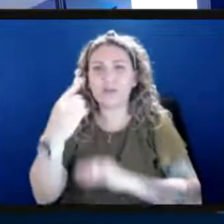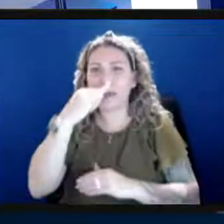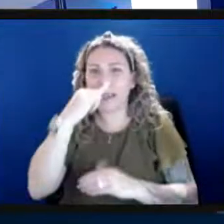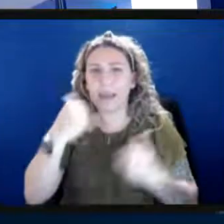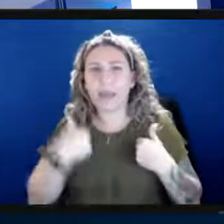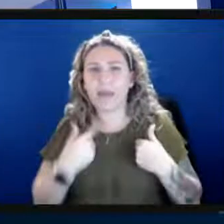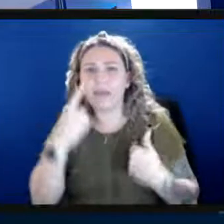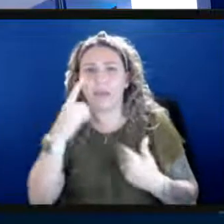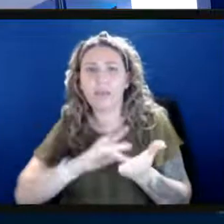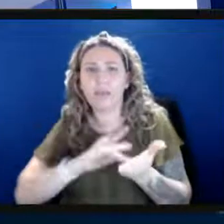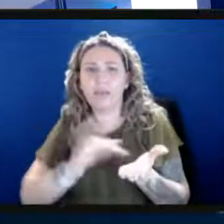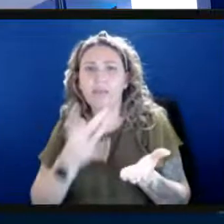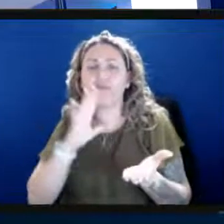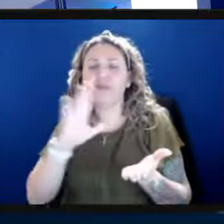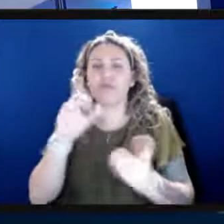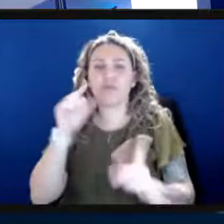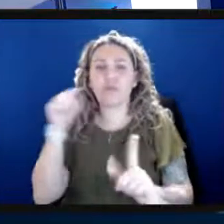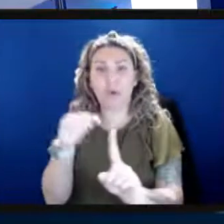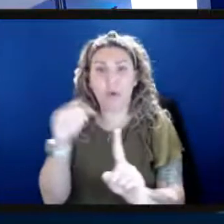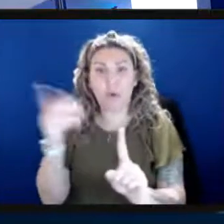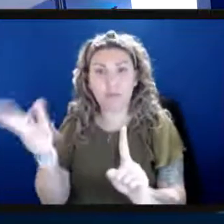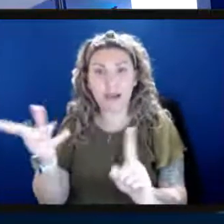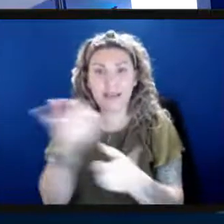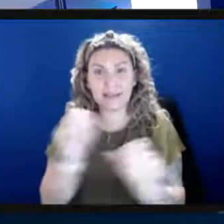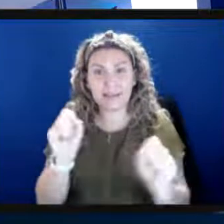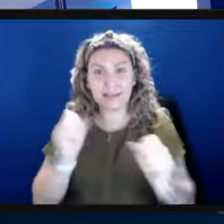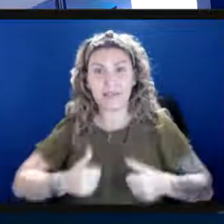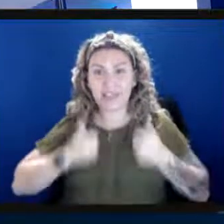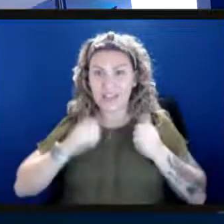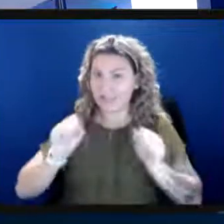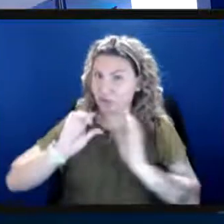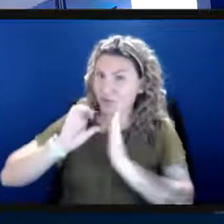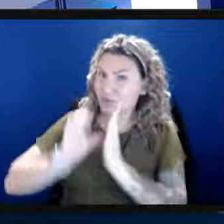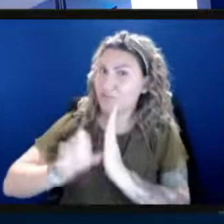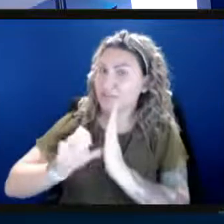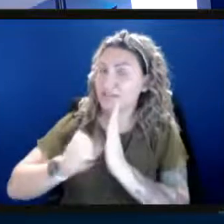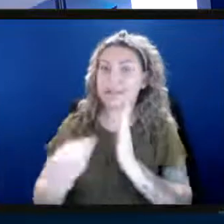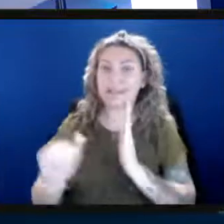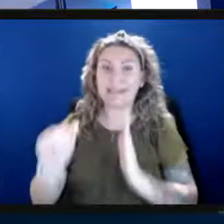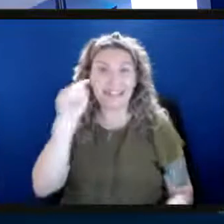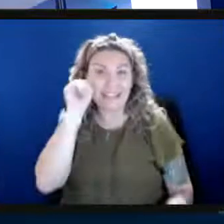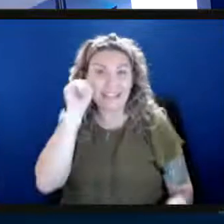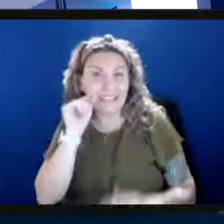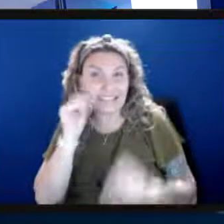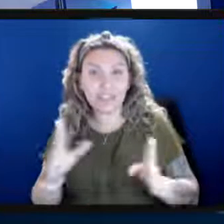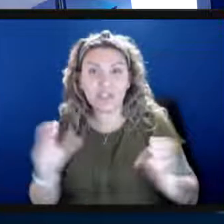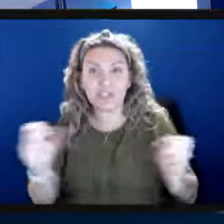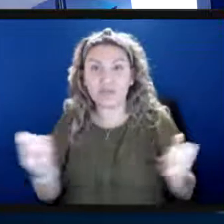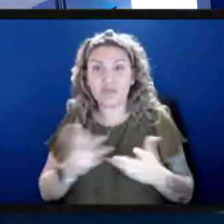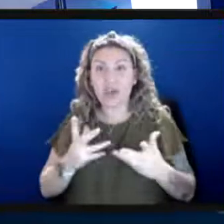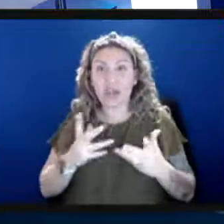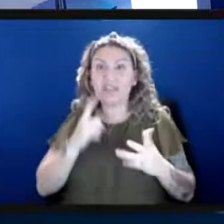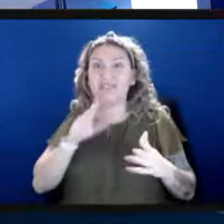save lives. Can you reiterate that again if there's any teenagers who are afraid to come forward?